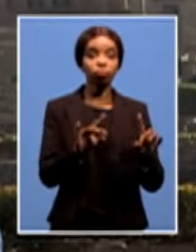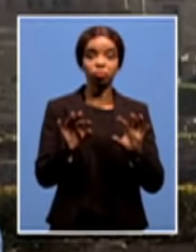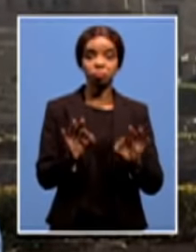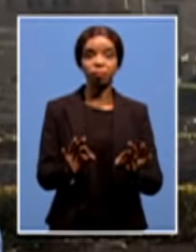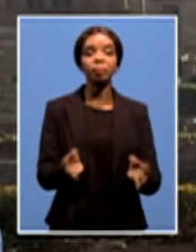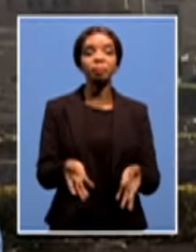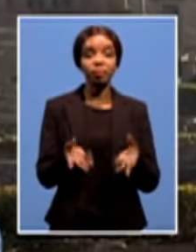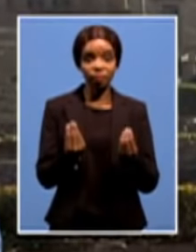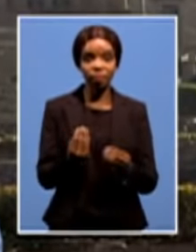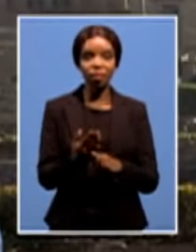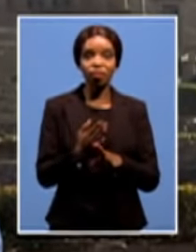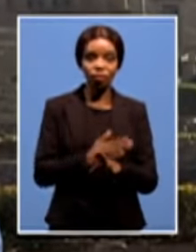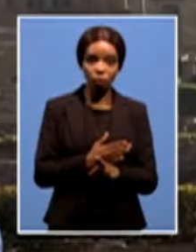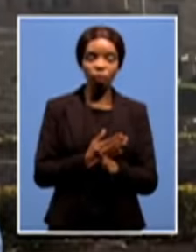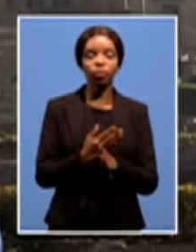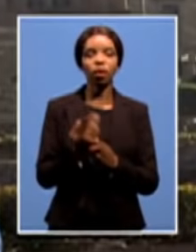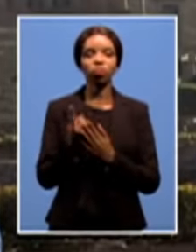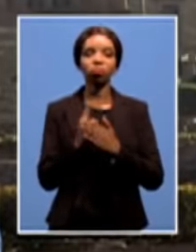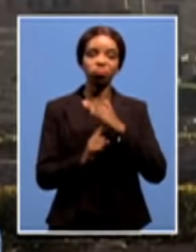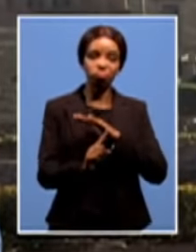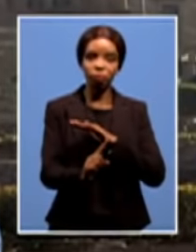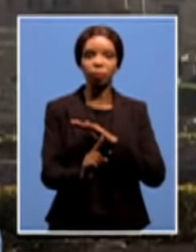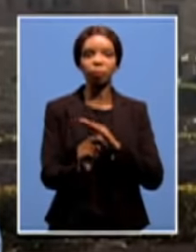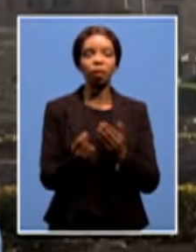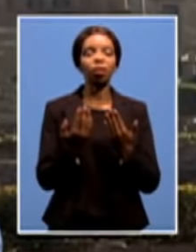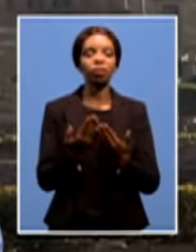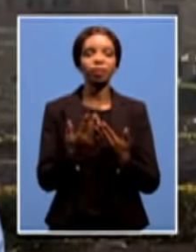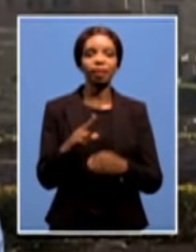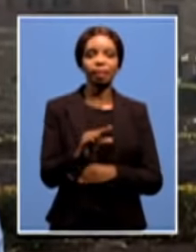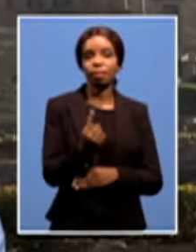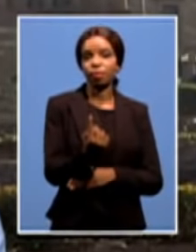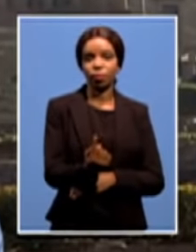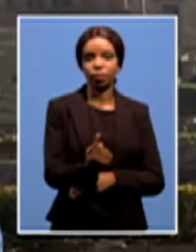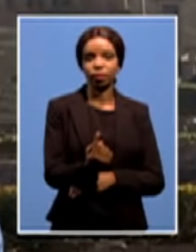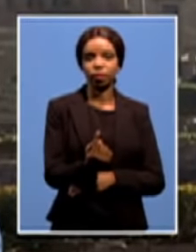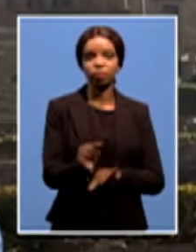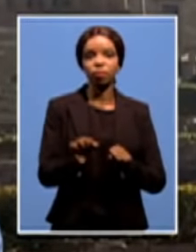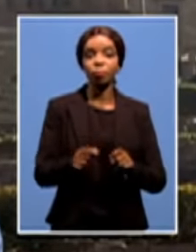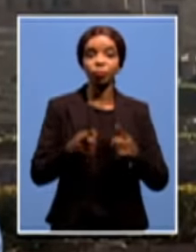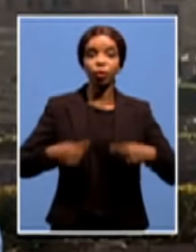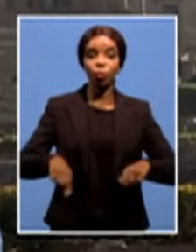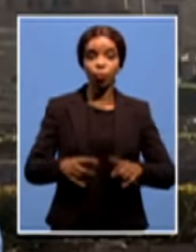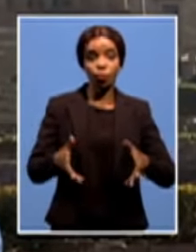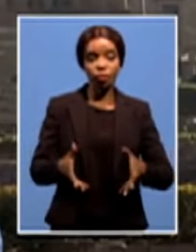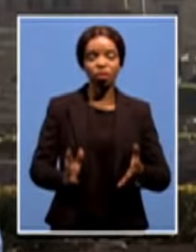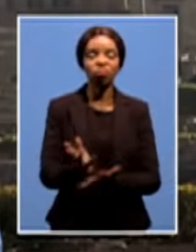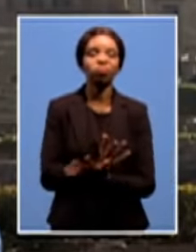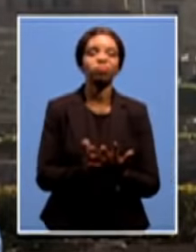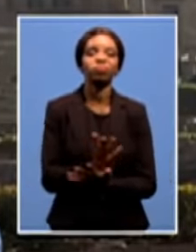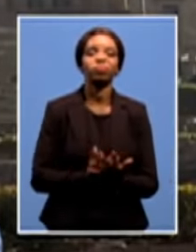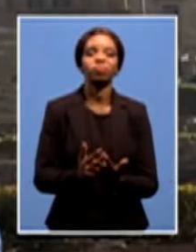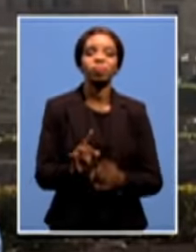before they get to primary school, before they get to grade one, And here we're talking about, you know,